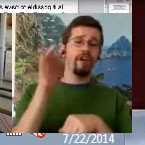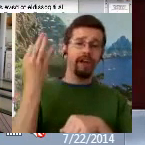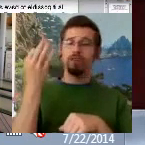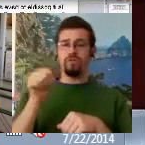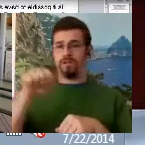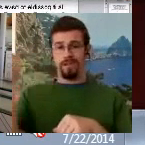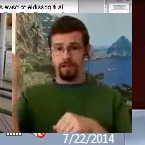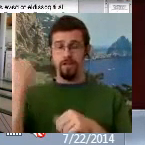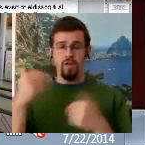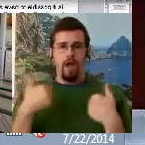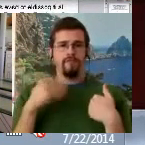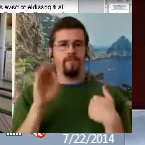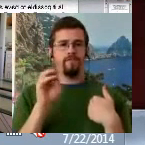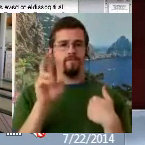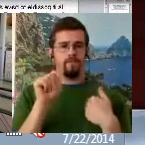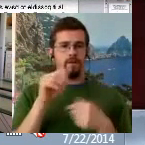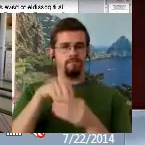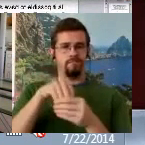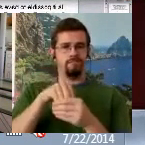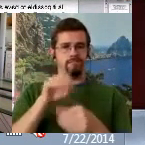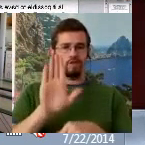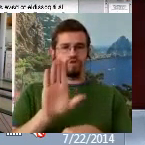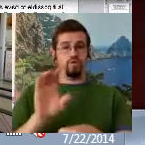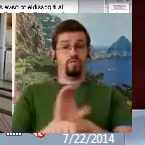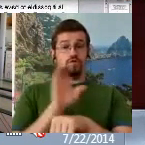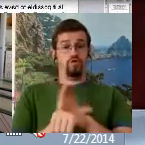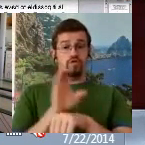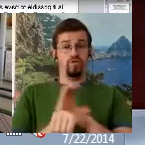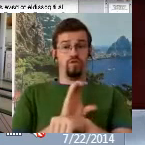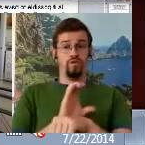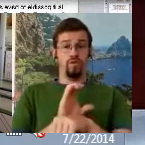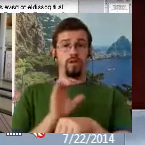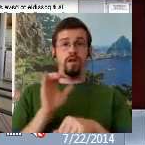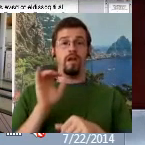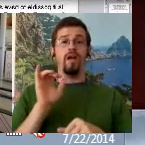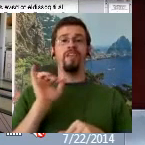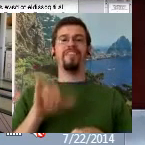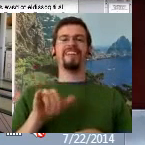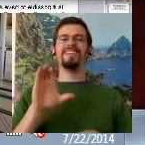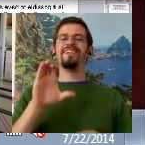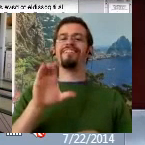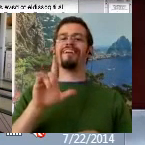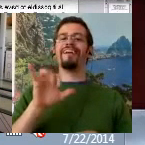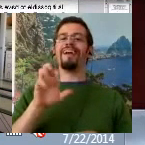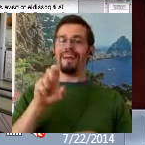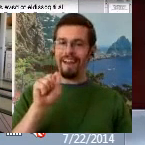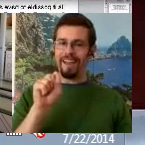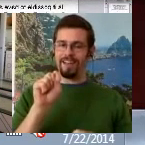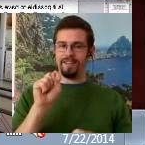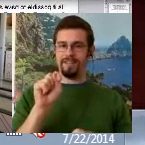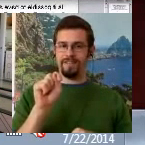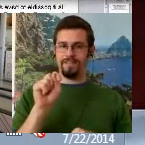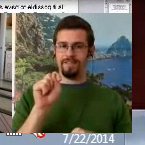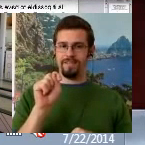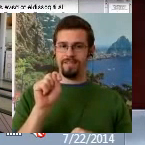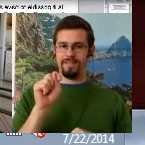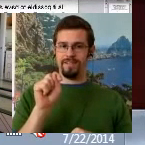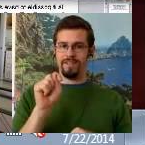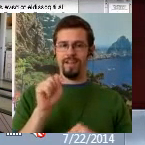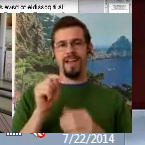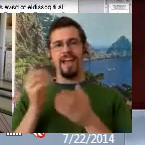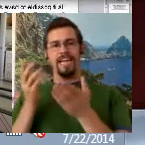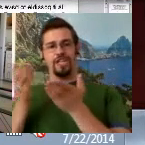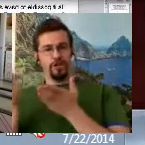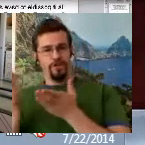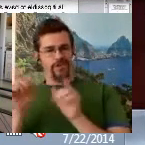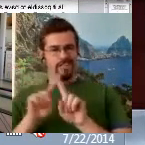a font that's installed on your local computer. We call that's the client in the internet. There's the client and the server.